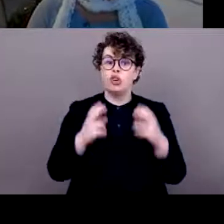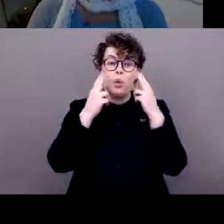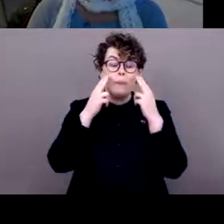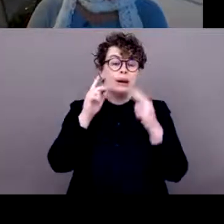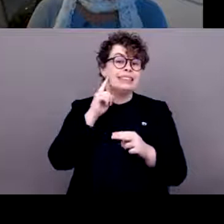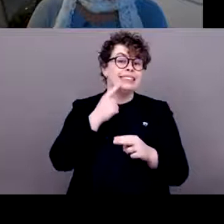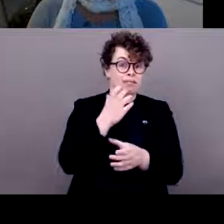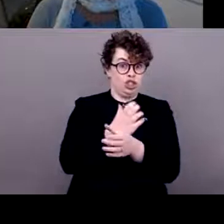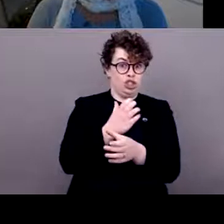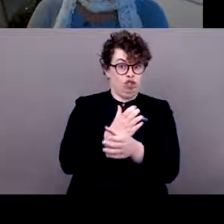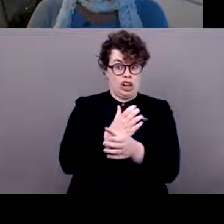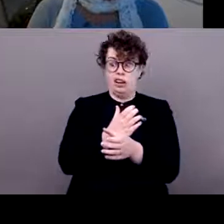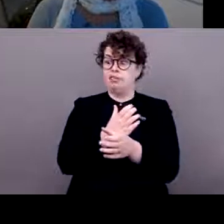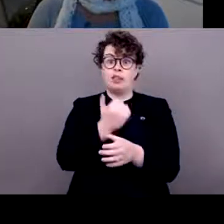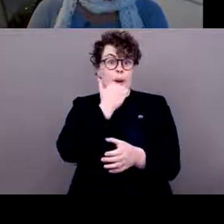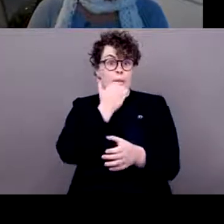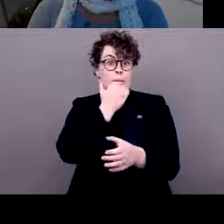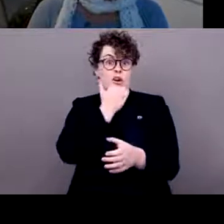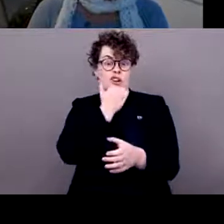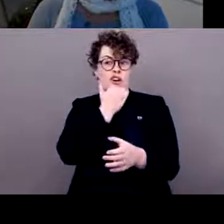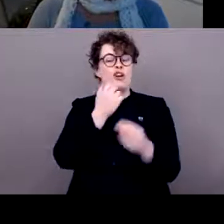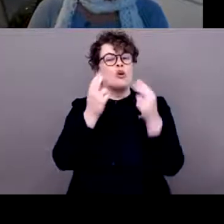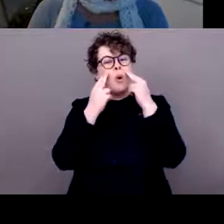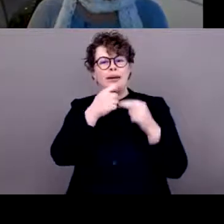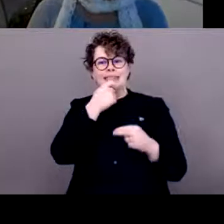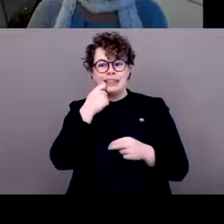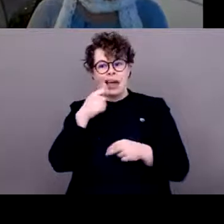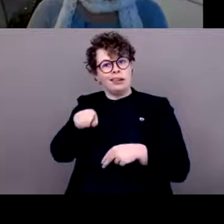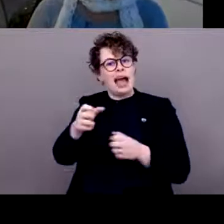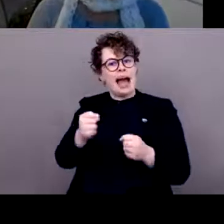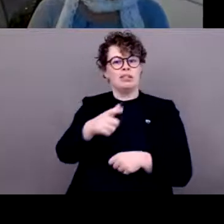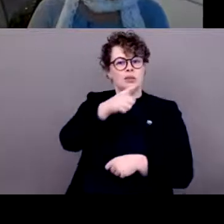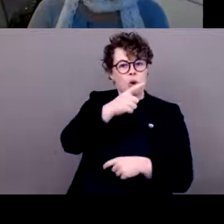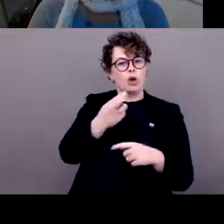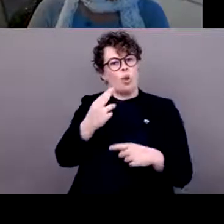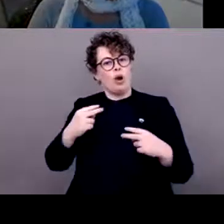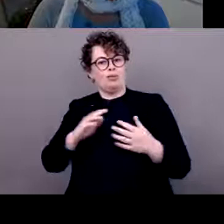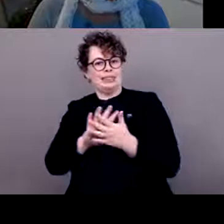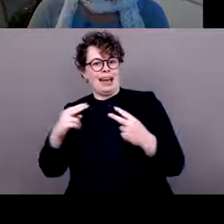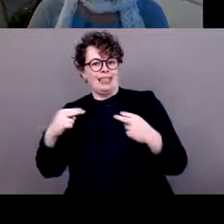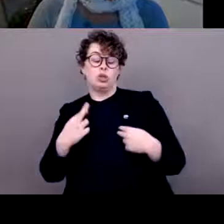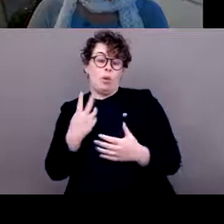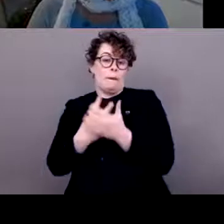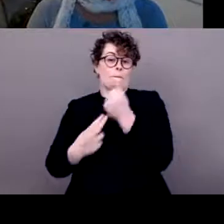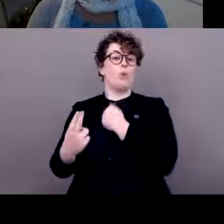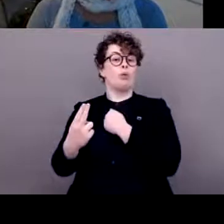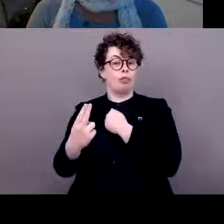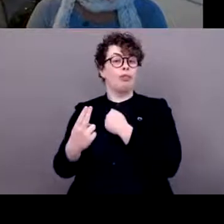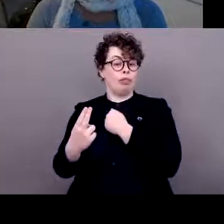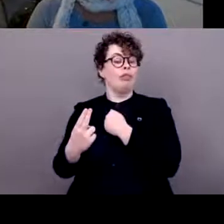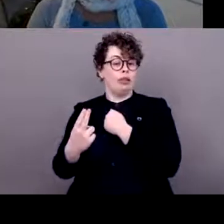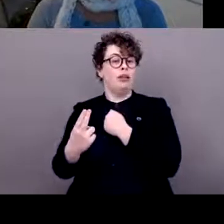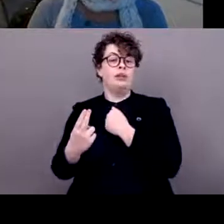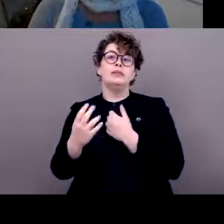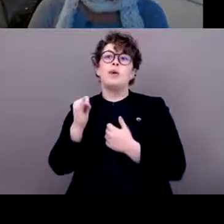fact, most deaf children, will use both languages or may indeed use cross-modal blending. So they'll be using